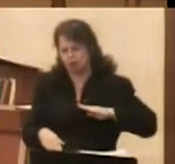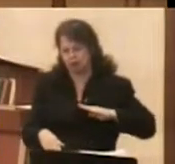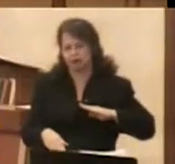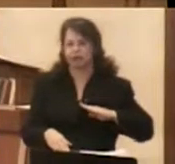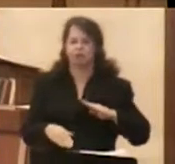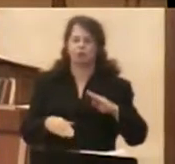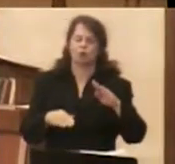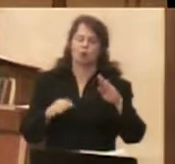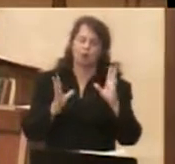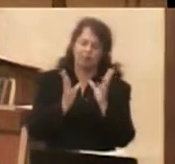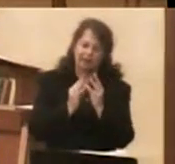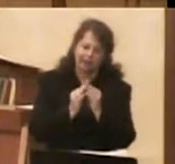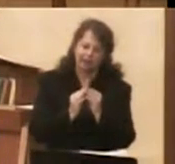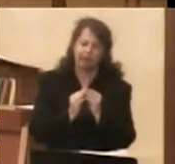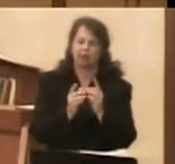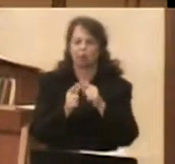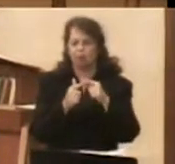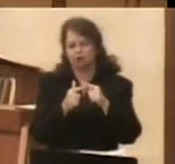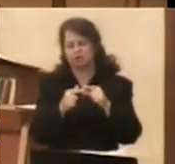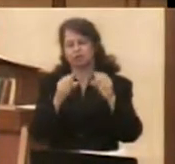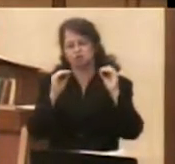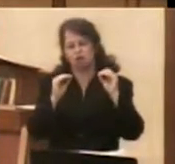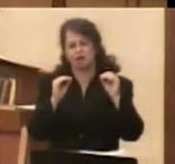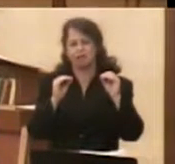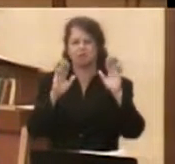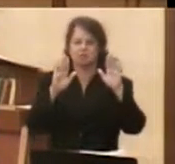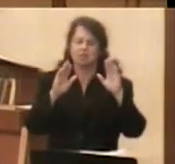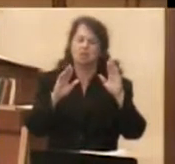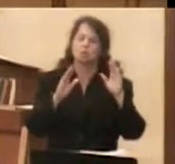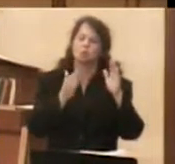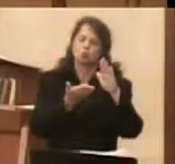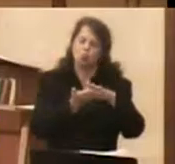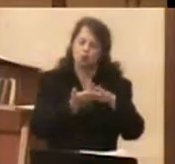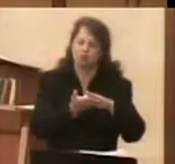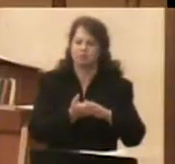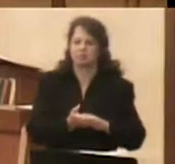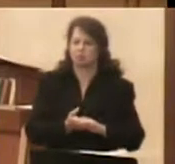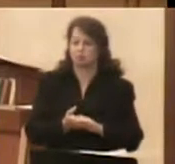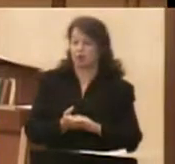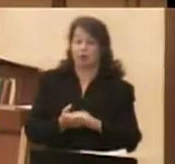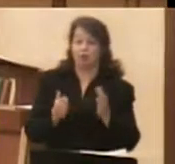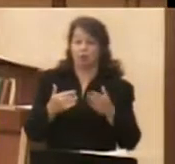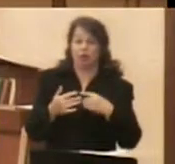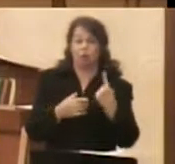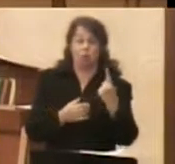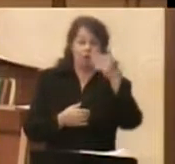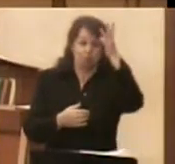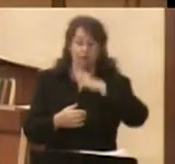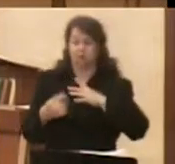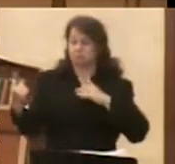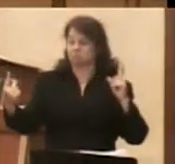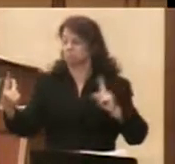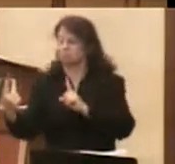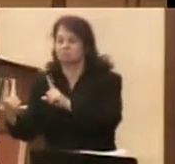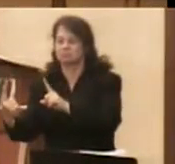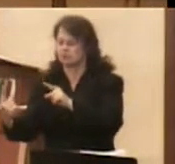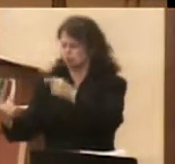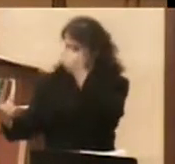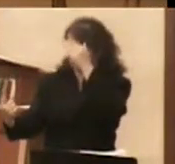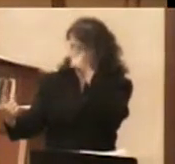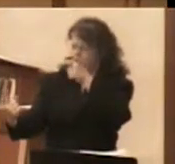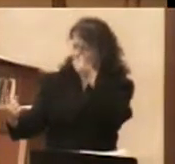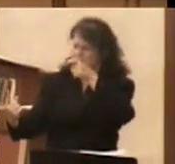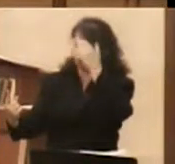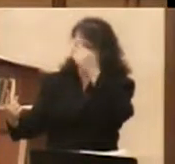school. Well, one gentleman approached the new pastor, Pastor Curry, and said to him, Pastor, you need to know that I'm on the